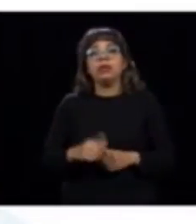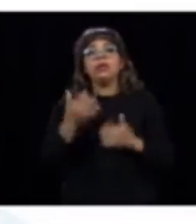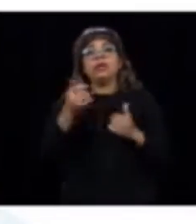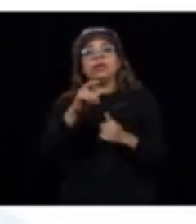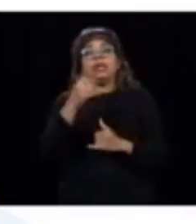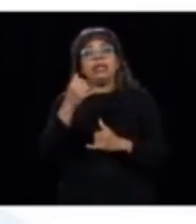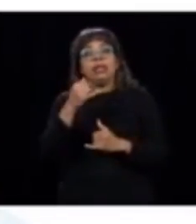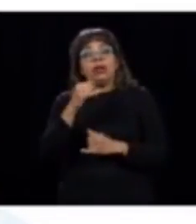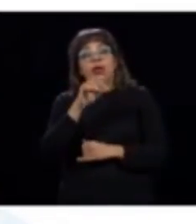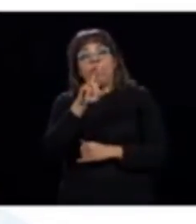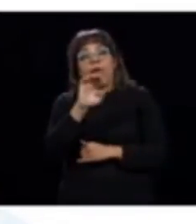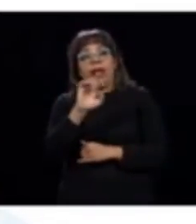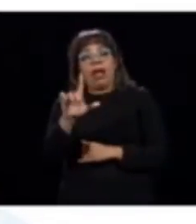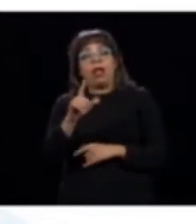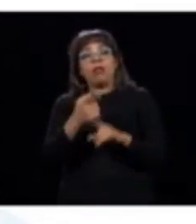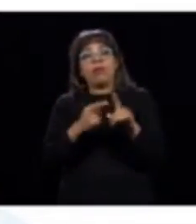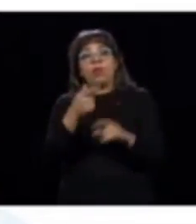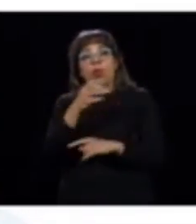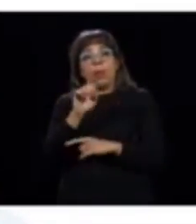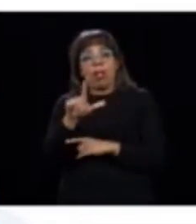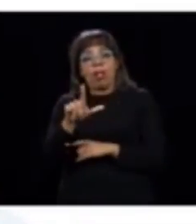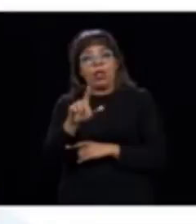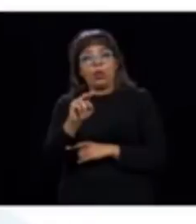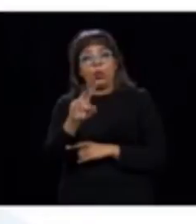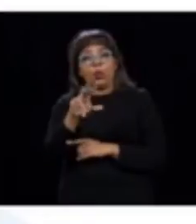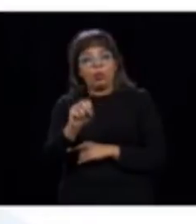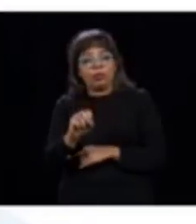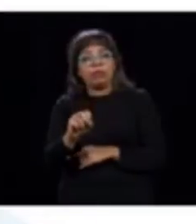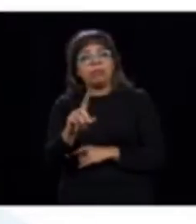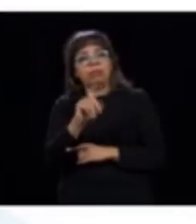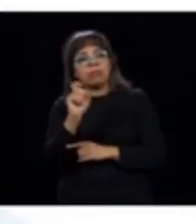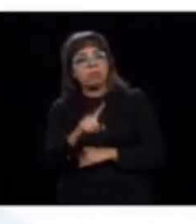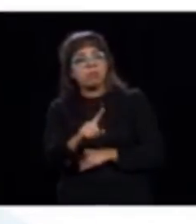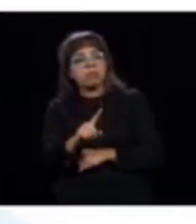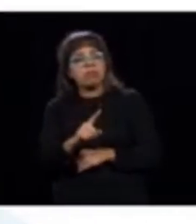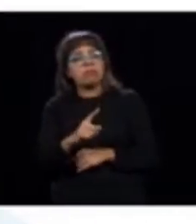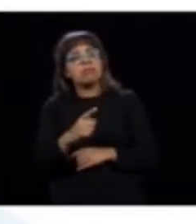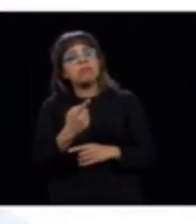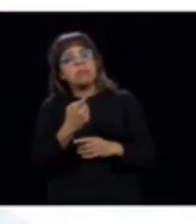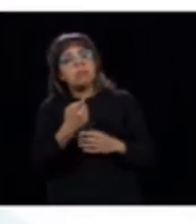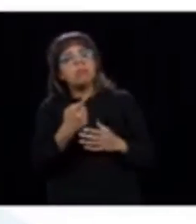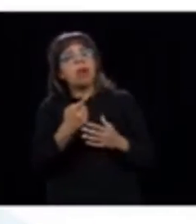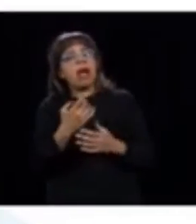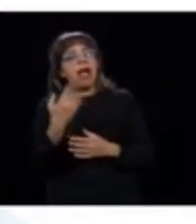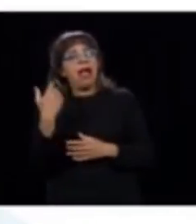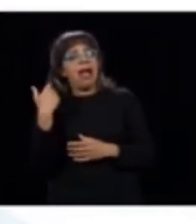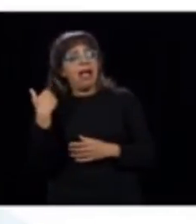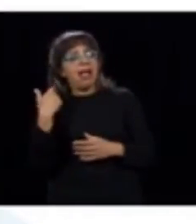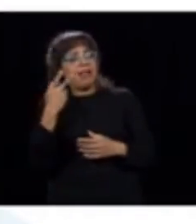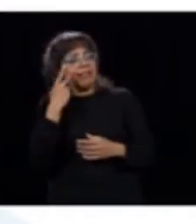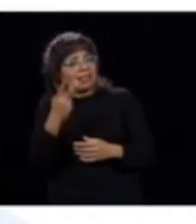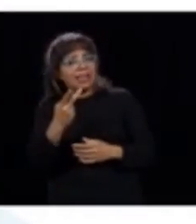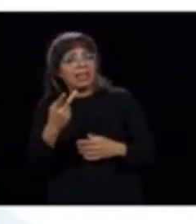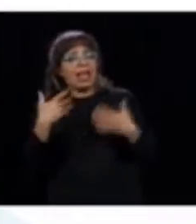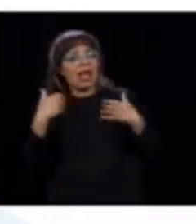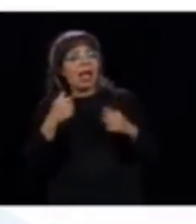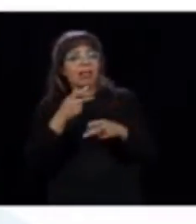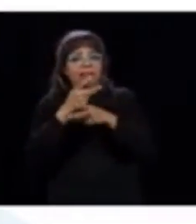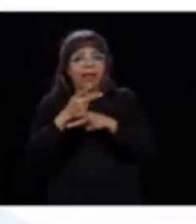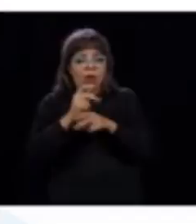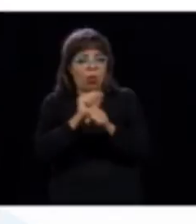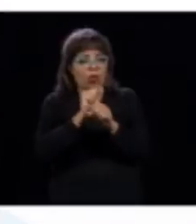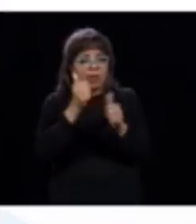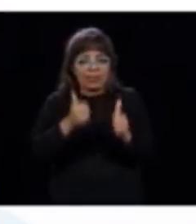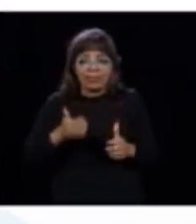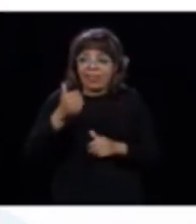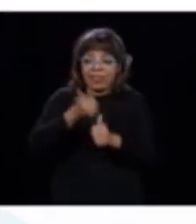workers in Quebec have been declared positive for COVID-19 and we've seen our first death of a health care worker in